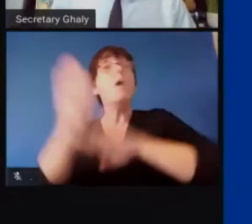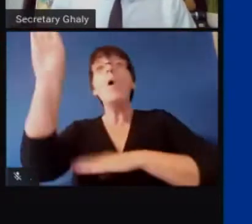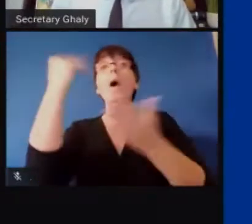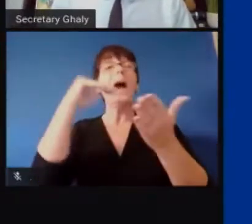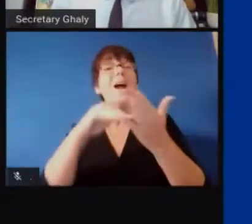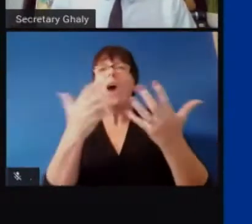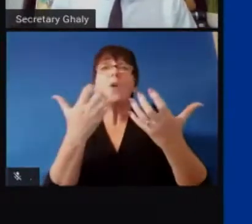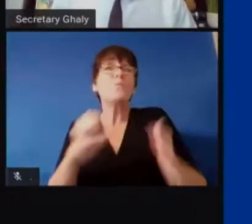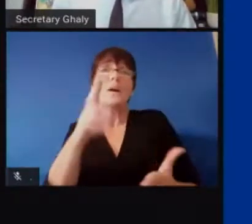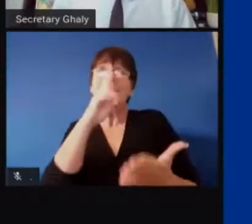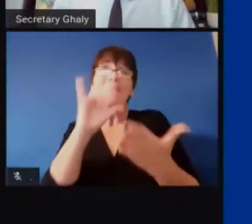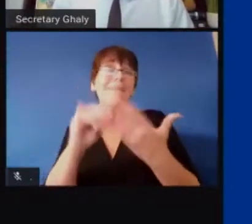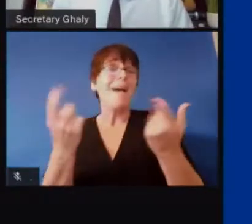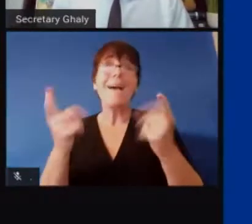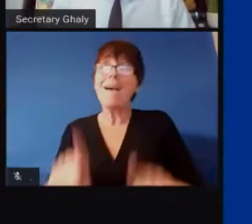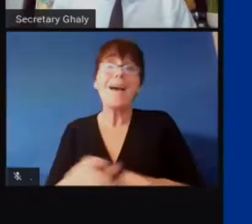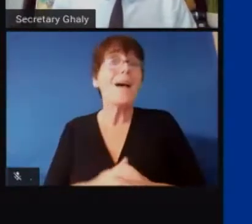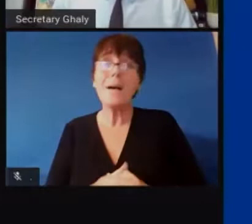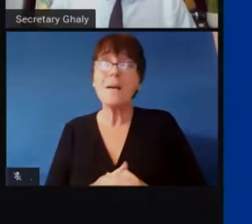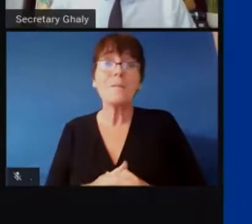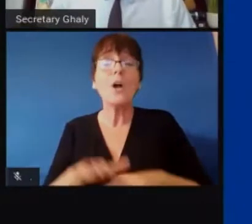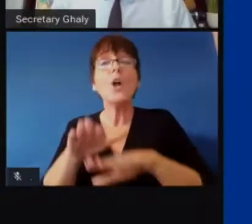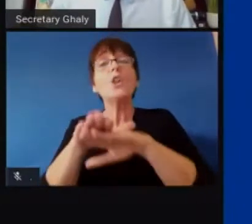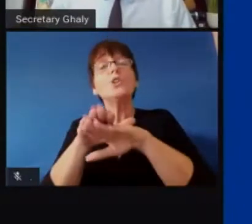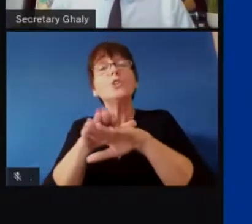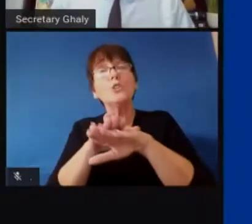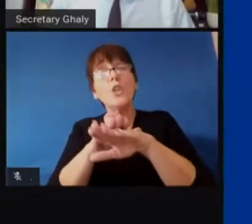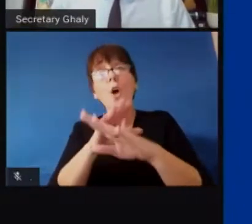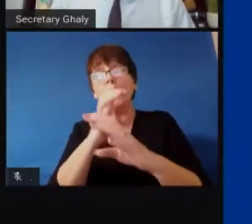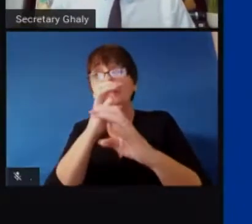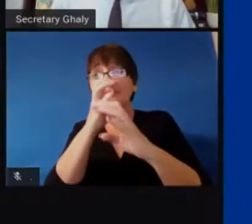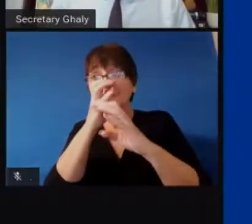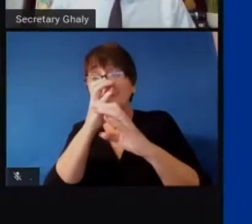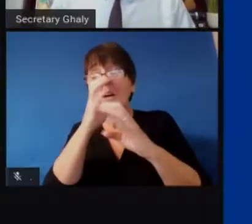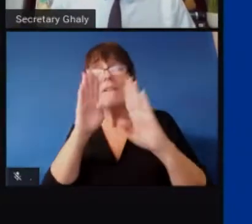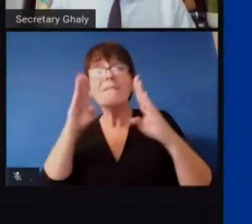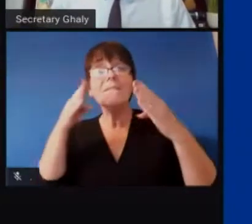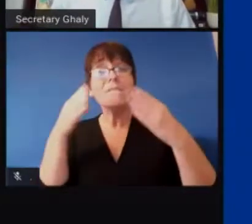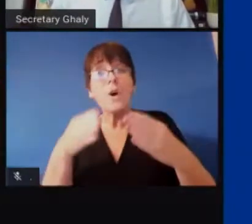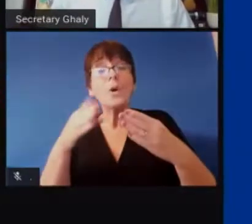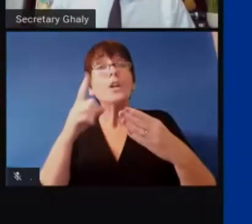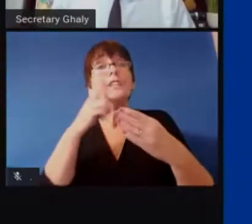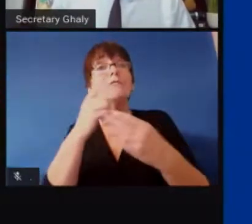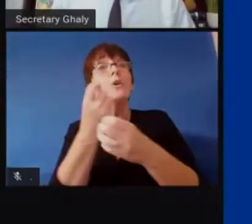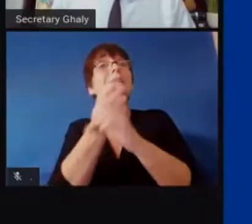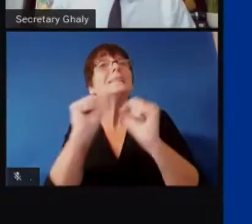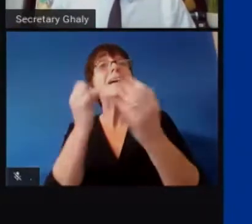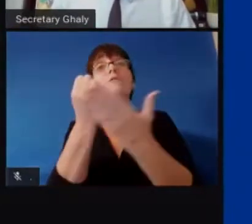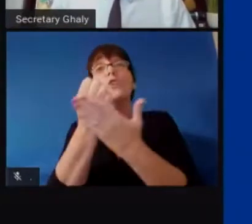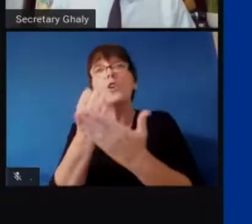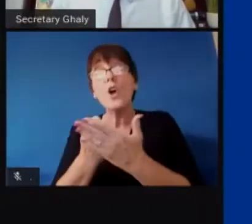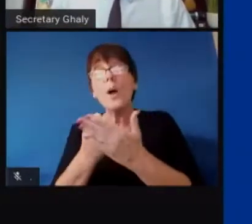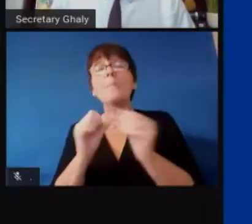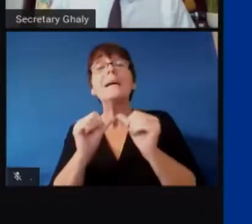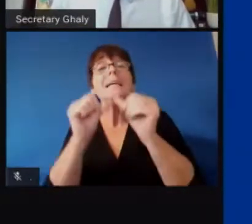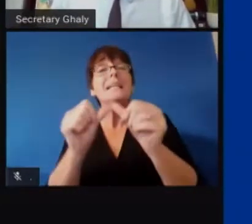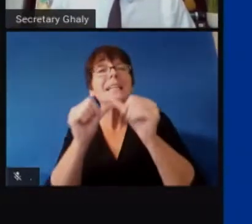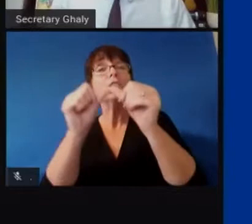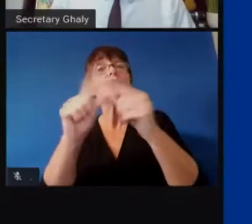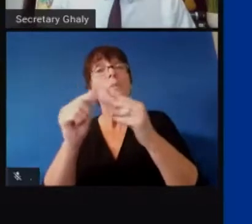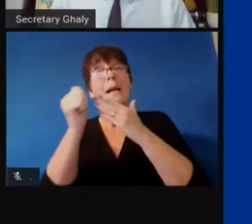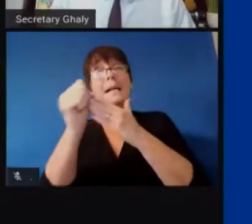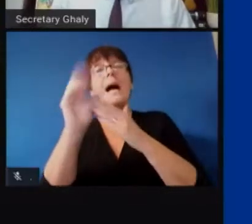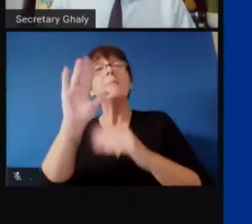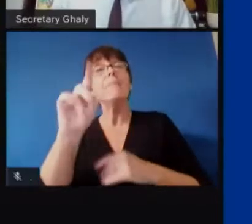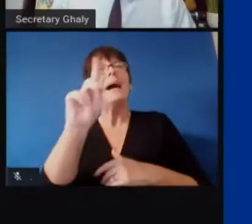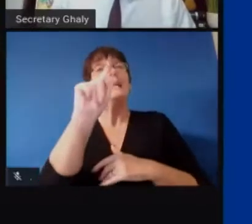increases in cases. The slow, stringent focus of the blueprint for a safer economy, continuing to be guided by data